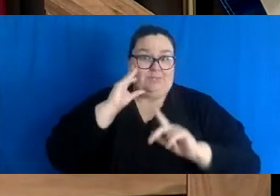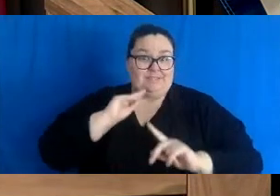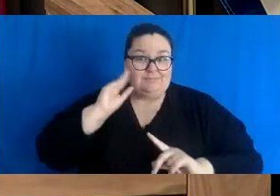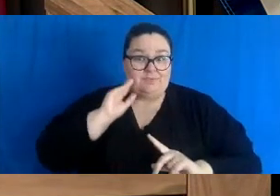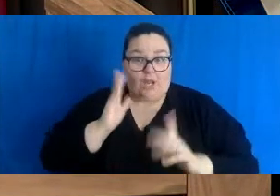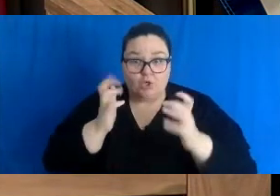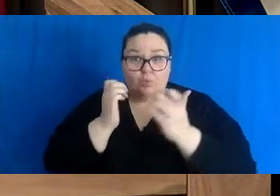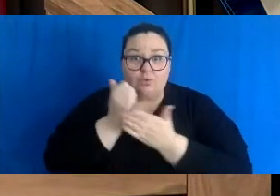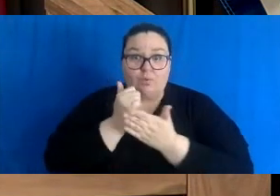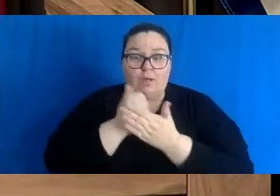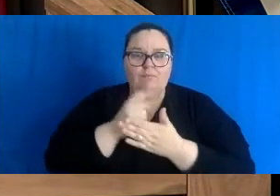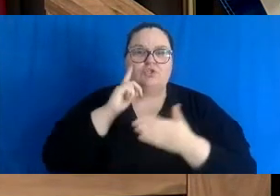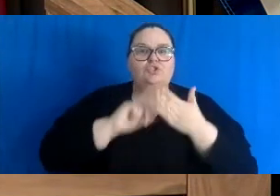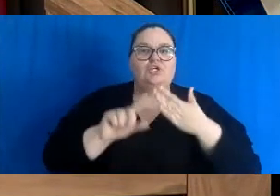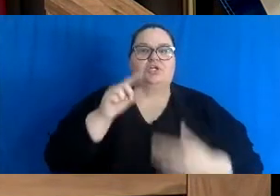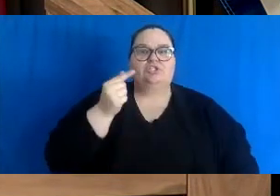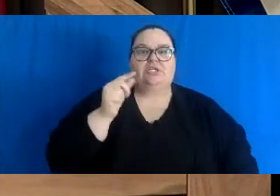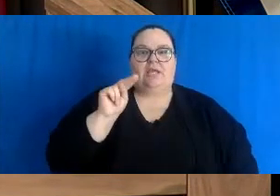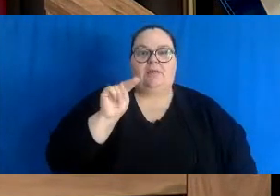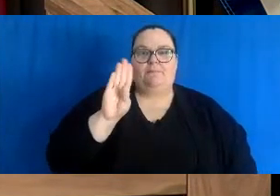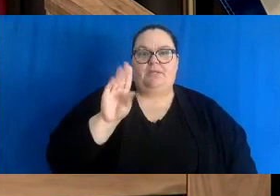out, visit